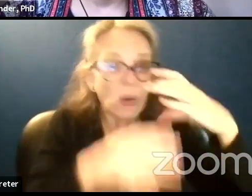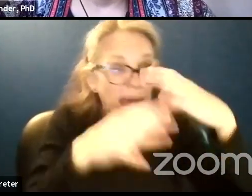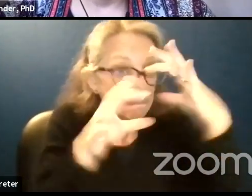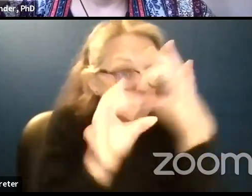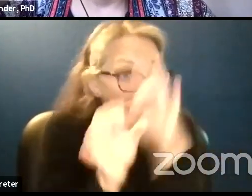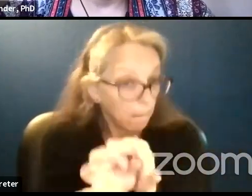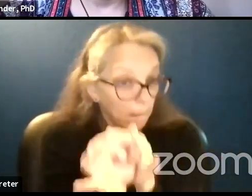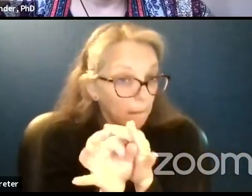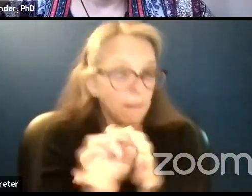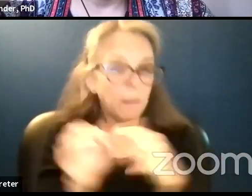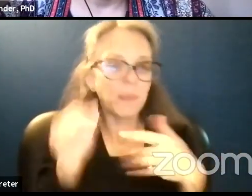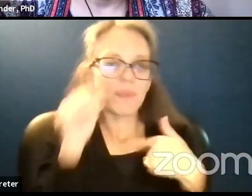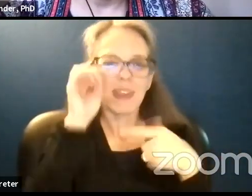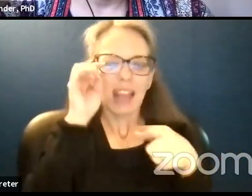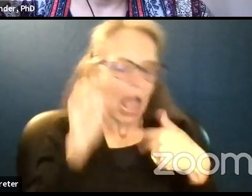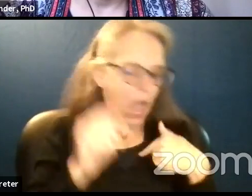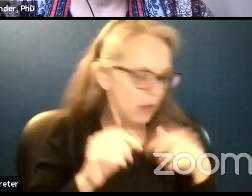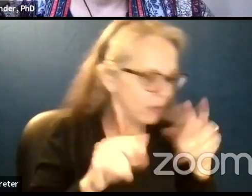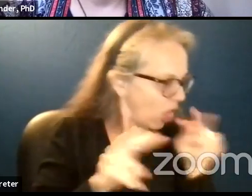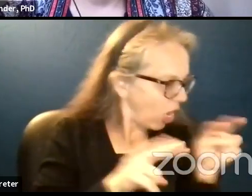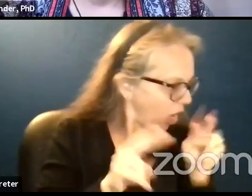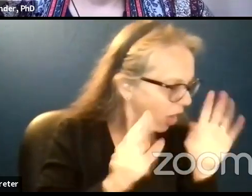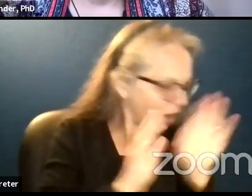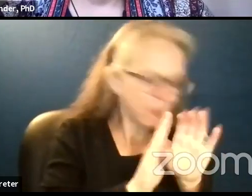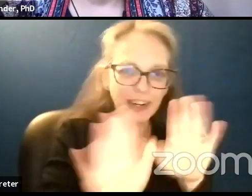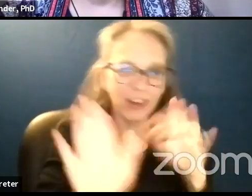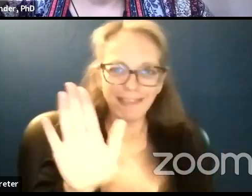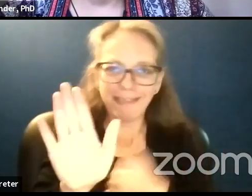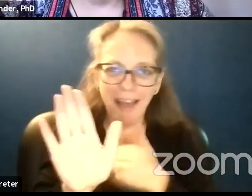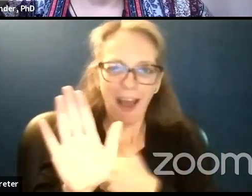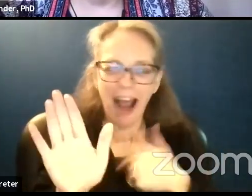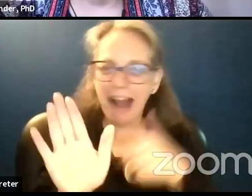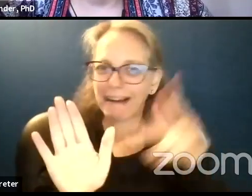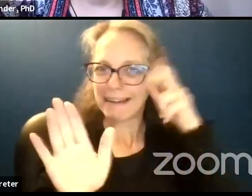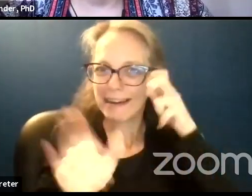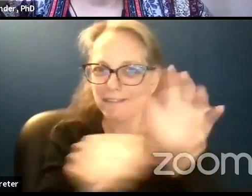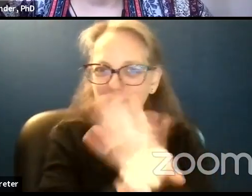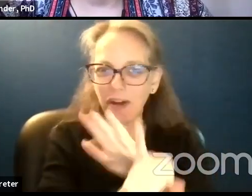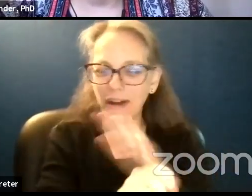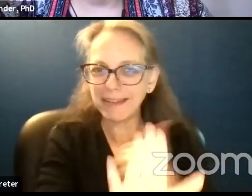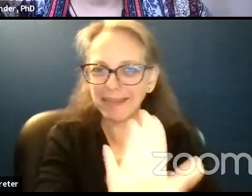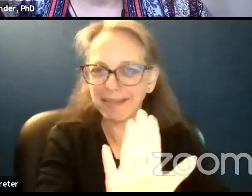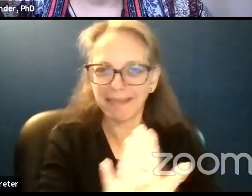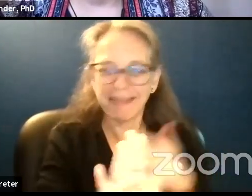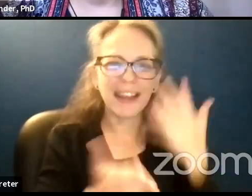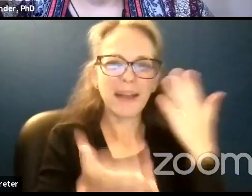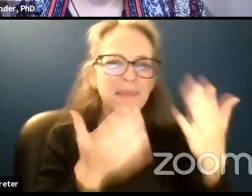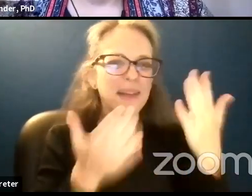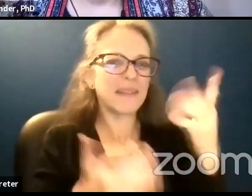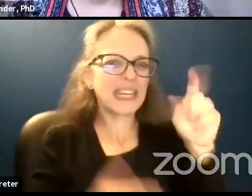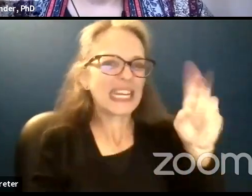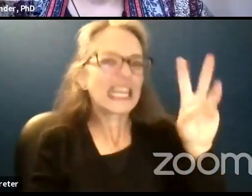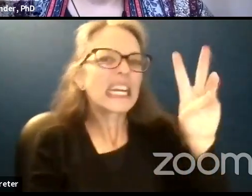I was looking at the picture, so you may have already said this and I didn't hear it, but you would need like 600